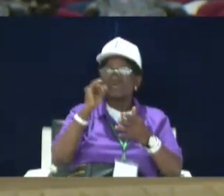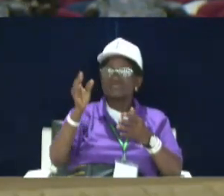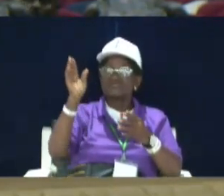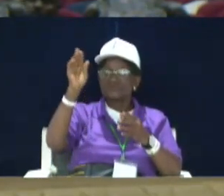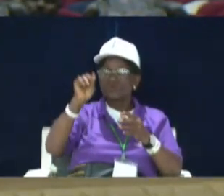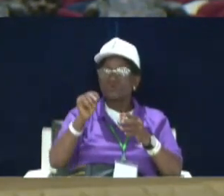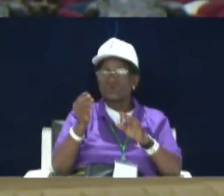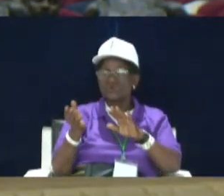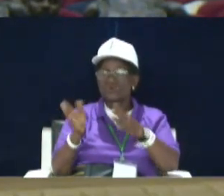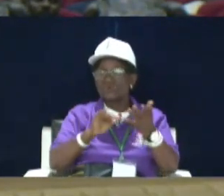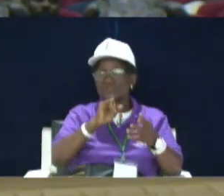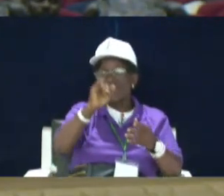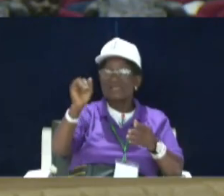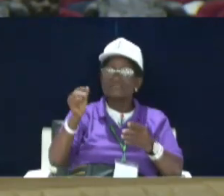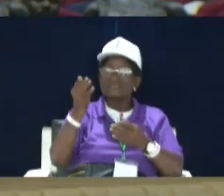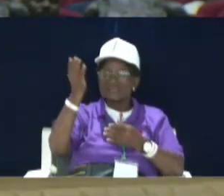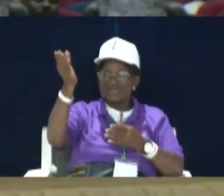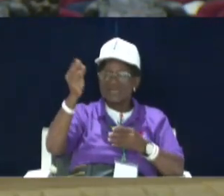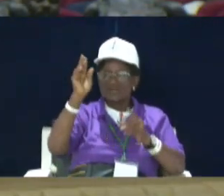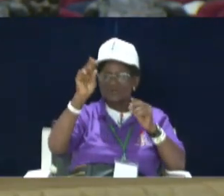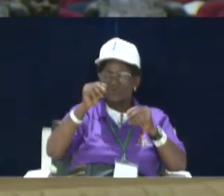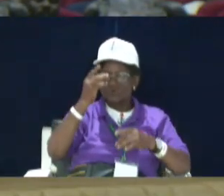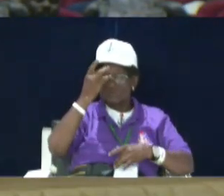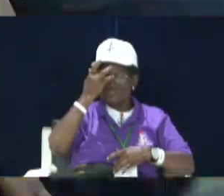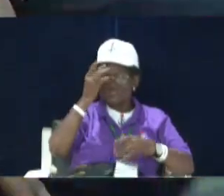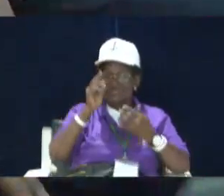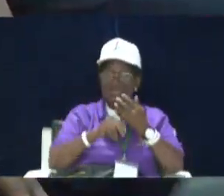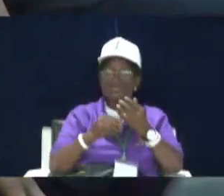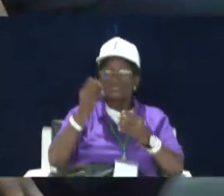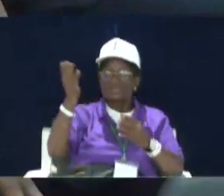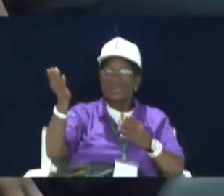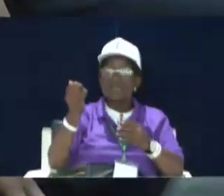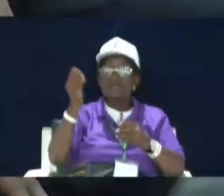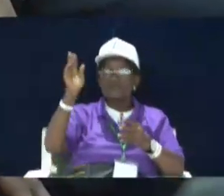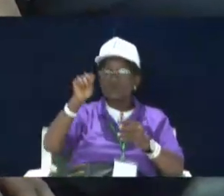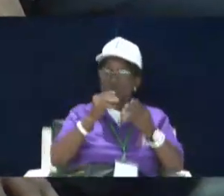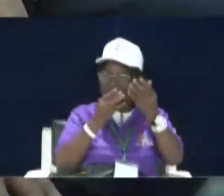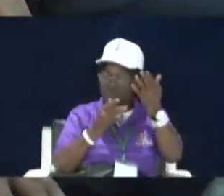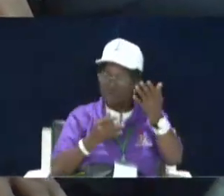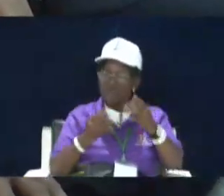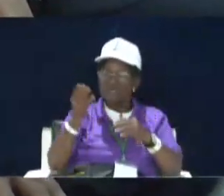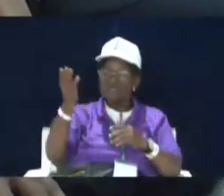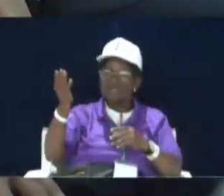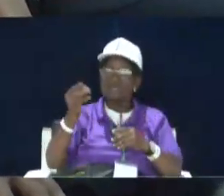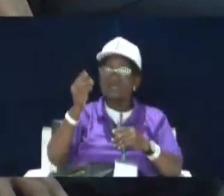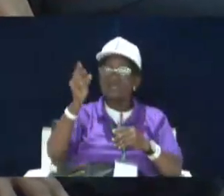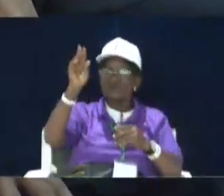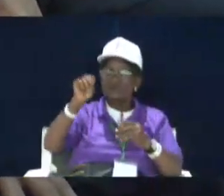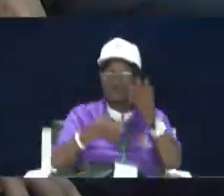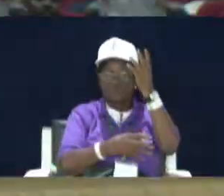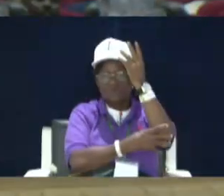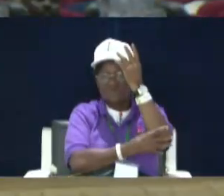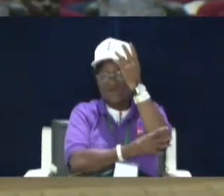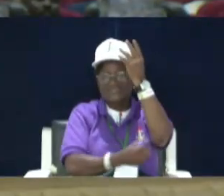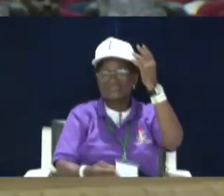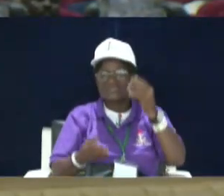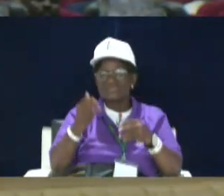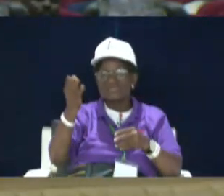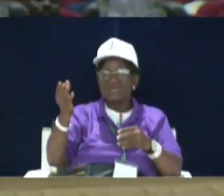no sickness there, no sorrow there, no poverty there,